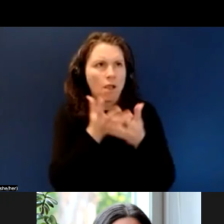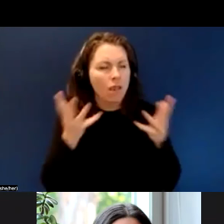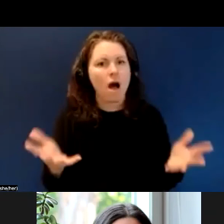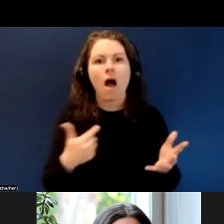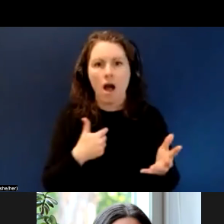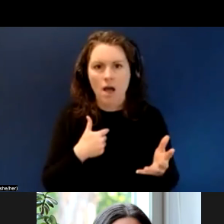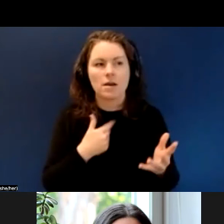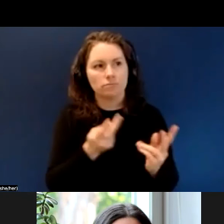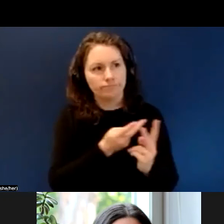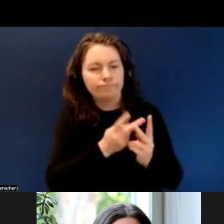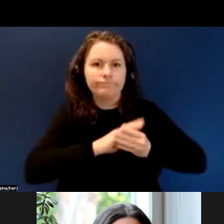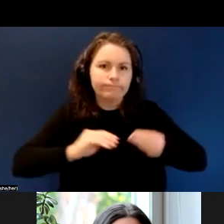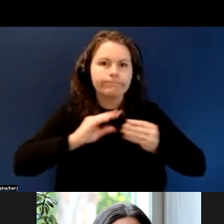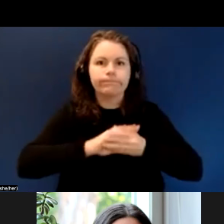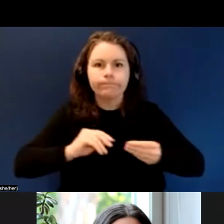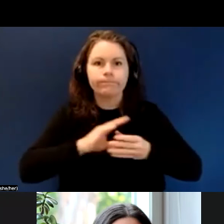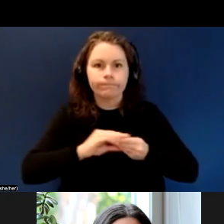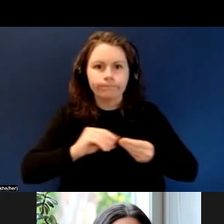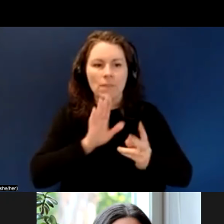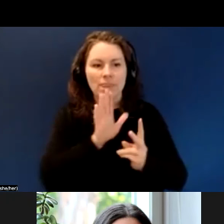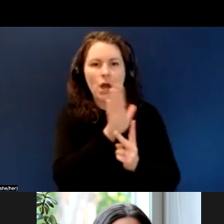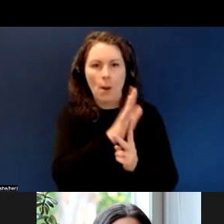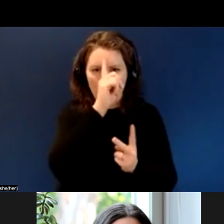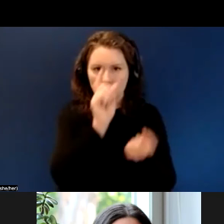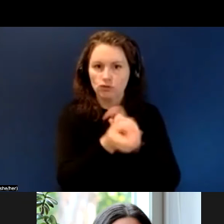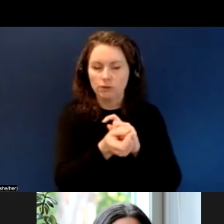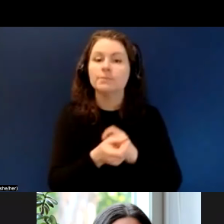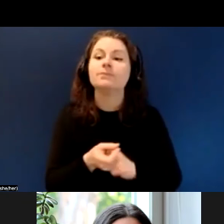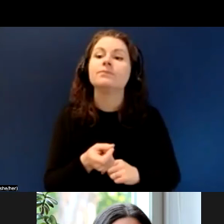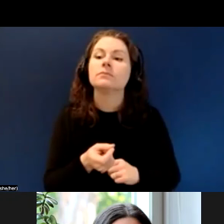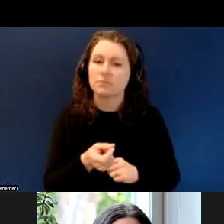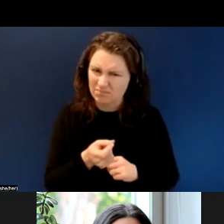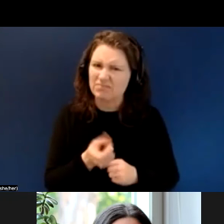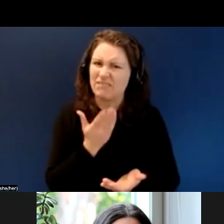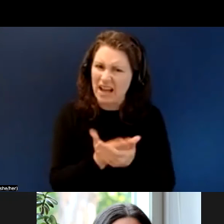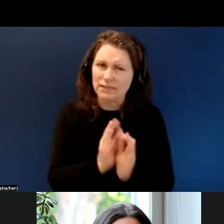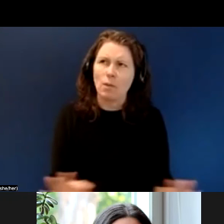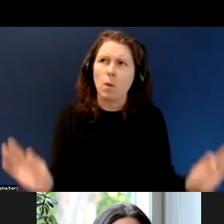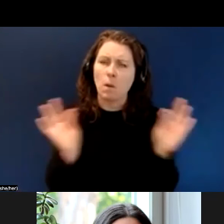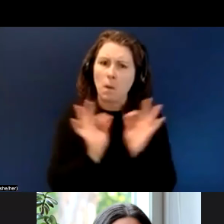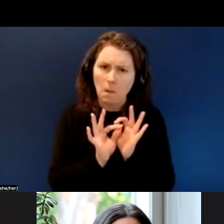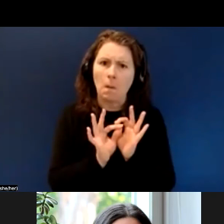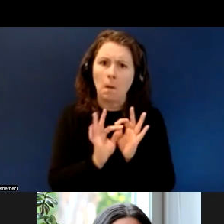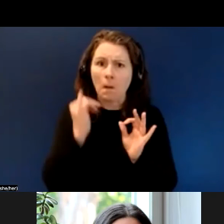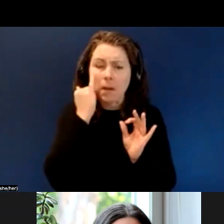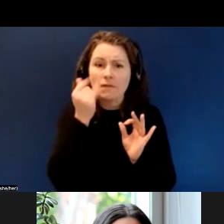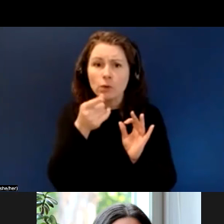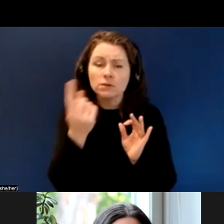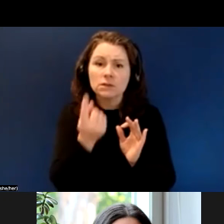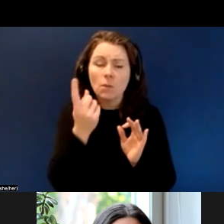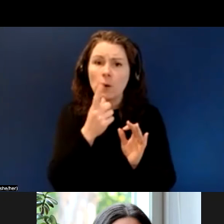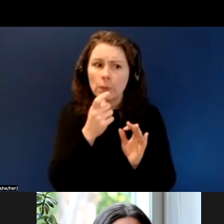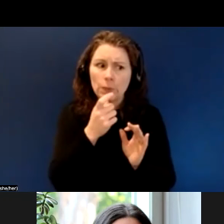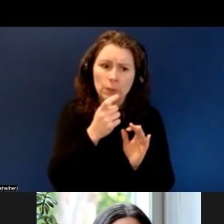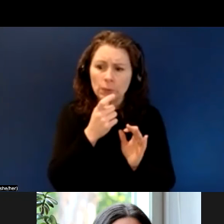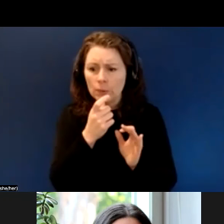talk about the switch. And I will say, I think the facts matter so much, especially if you're somebody who finds themselves in a